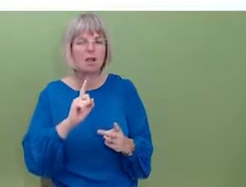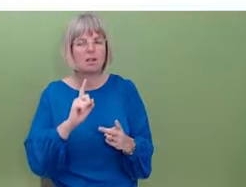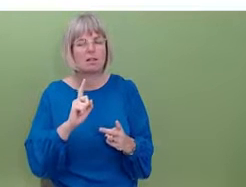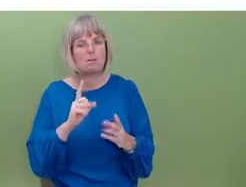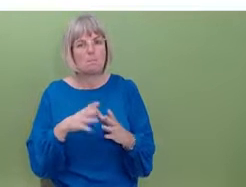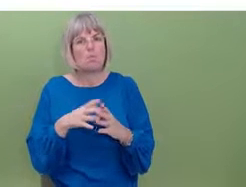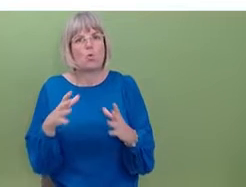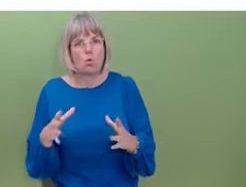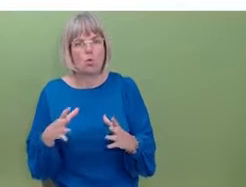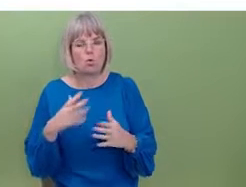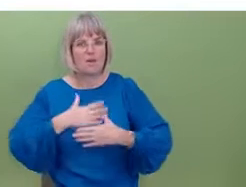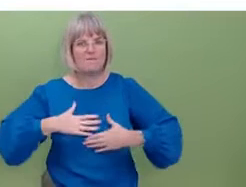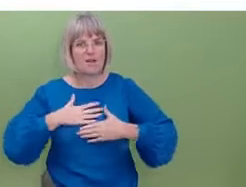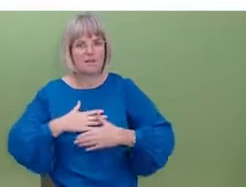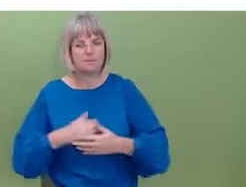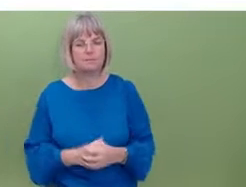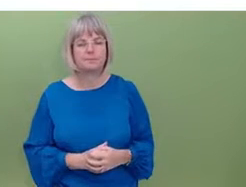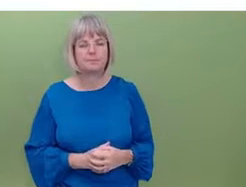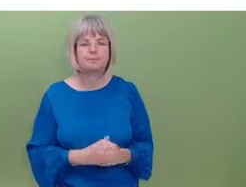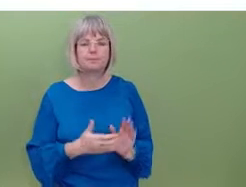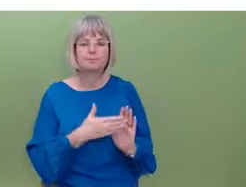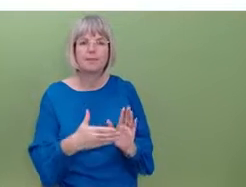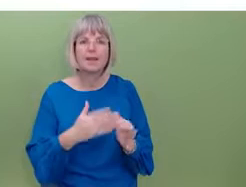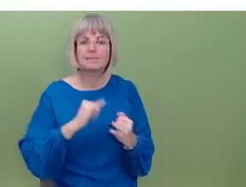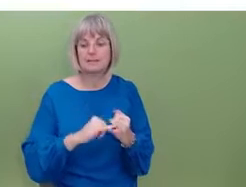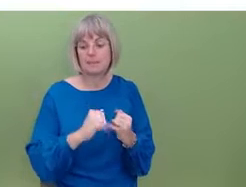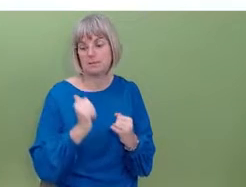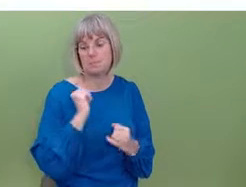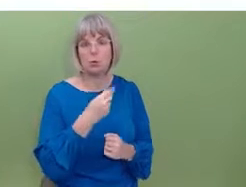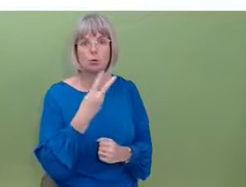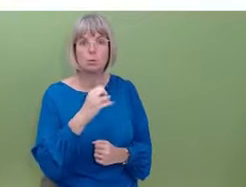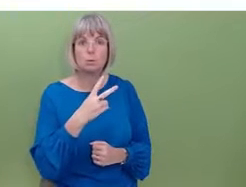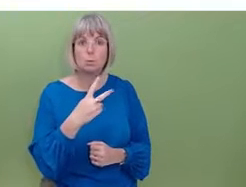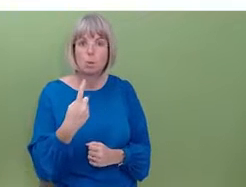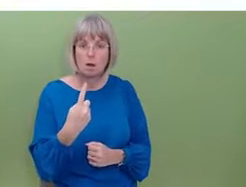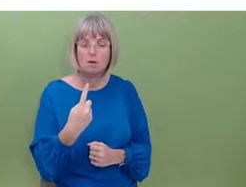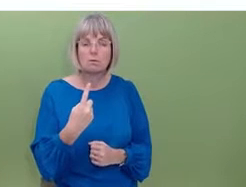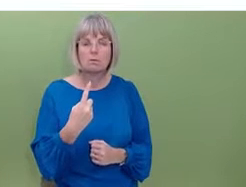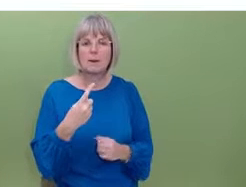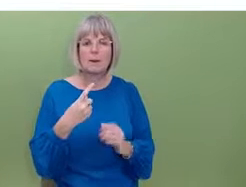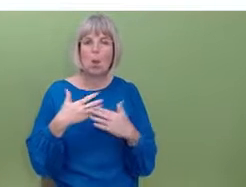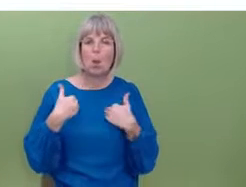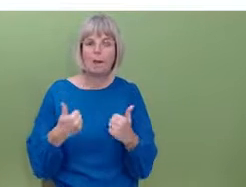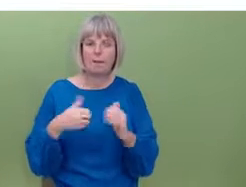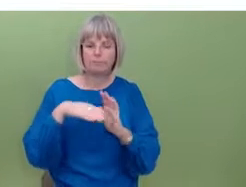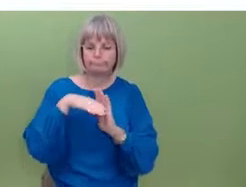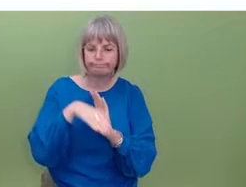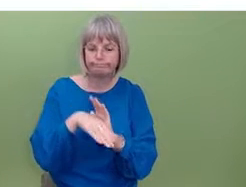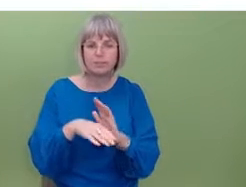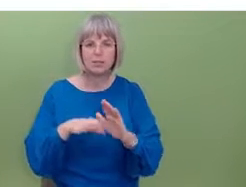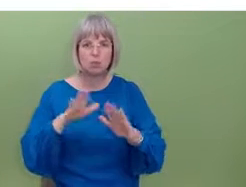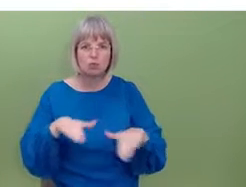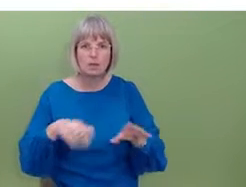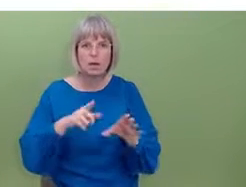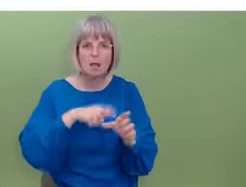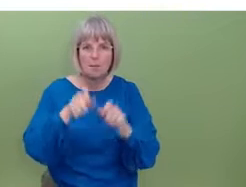September 2020-21, there was a decline in well-being in children and young people, and